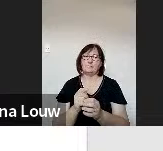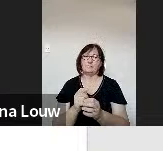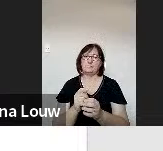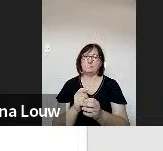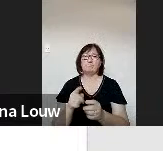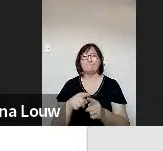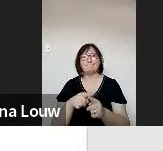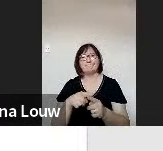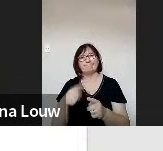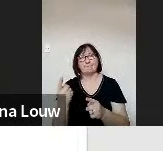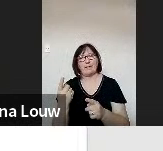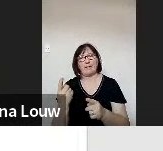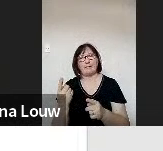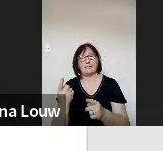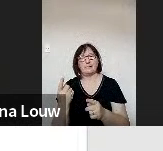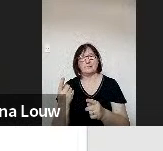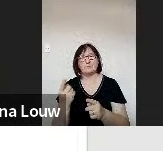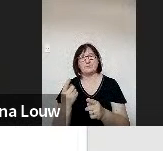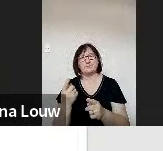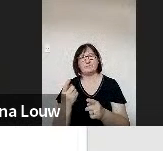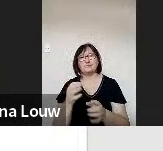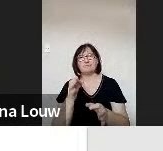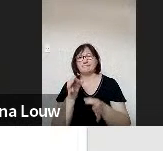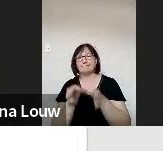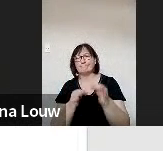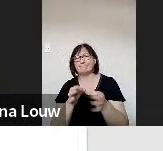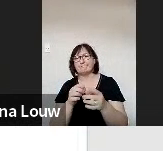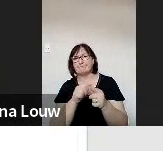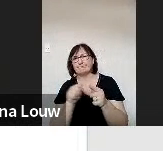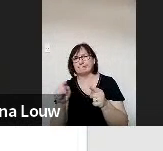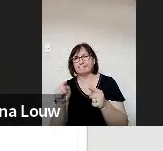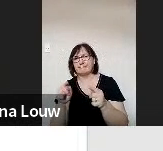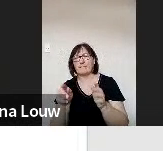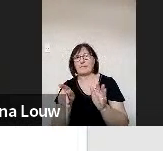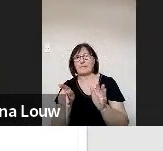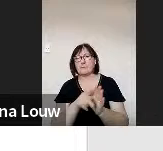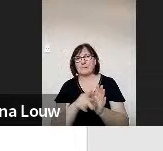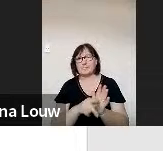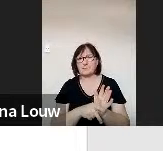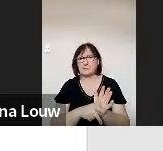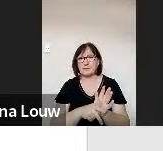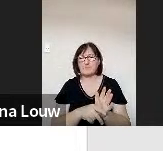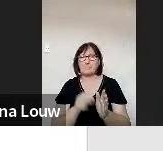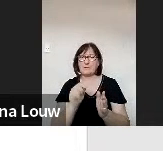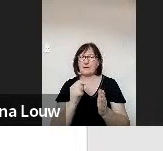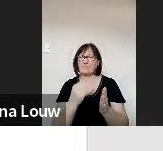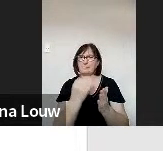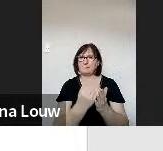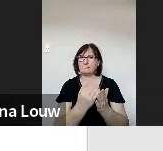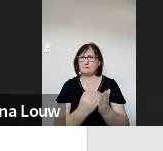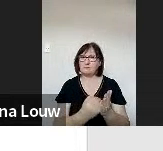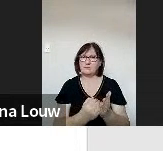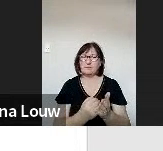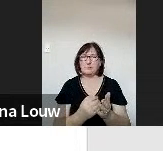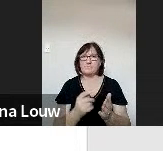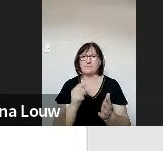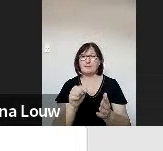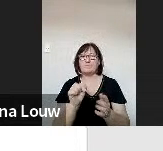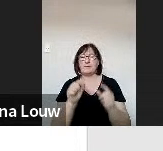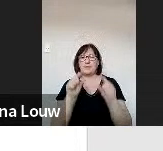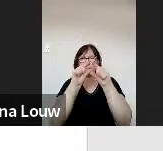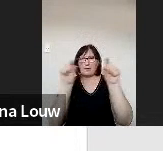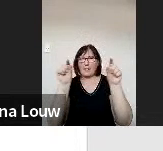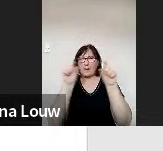Other classification principles, we have sections, there are chapters, tariff headings,